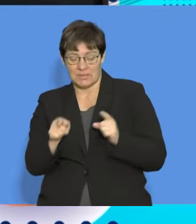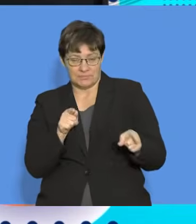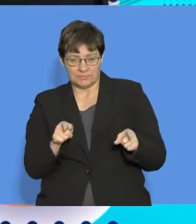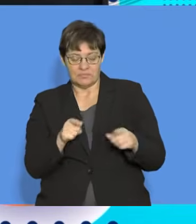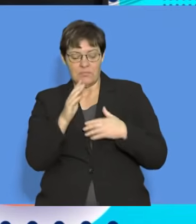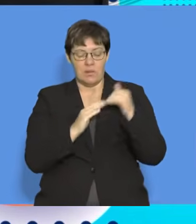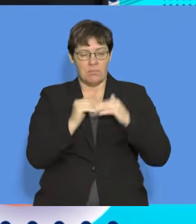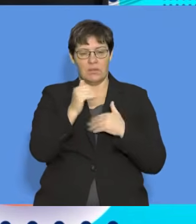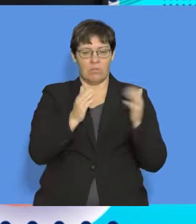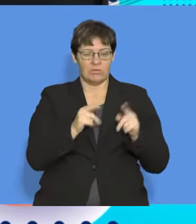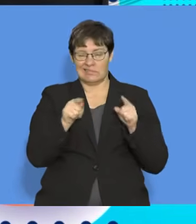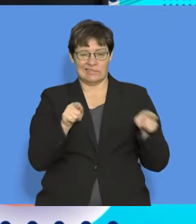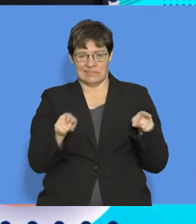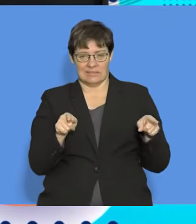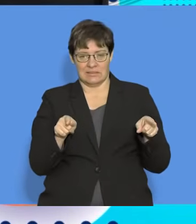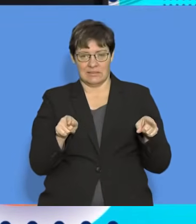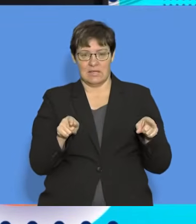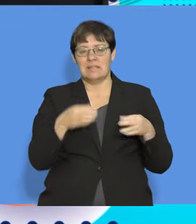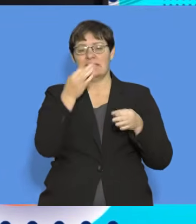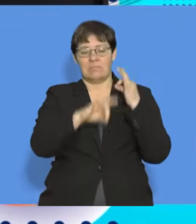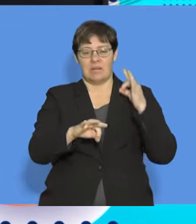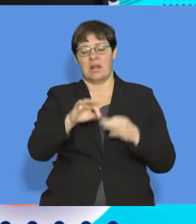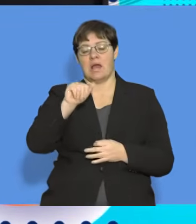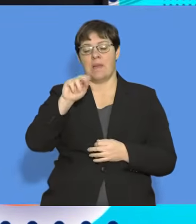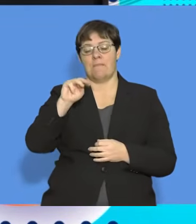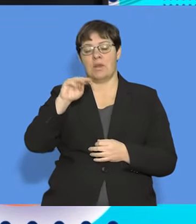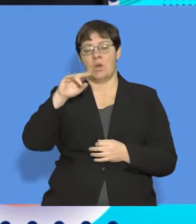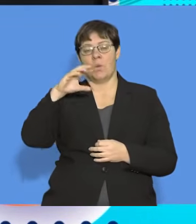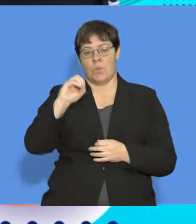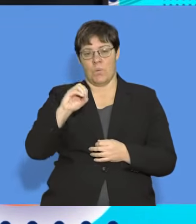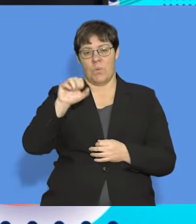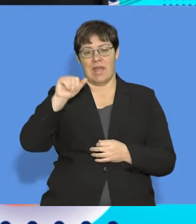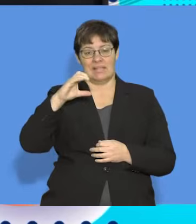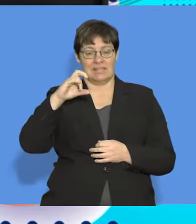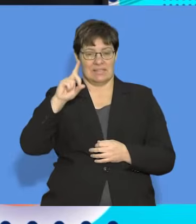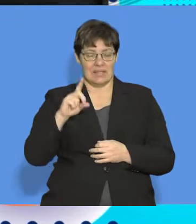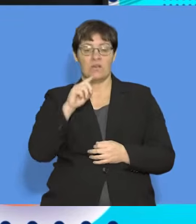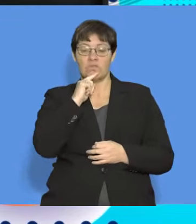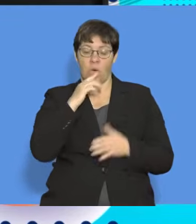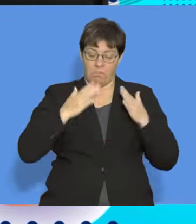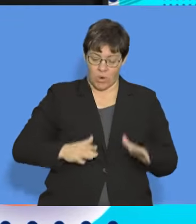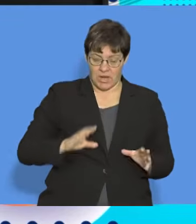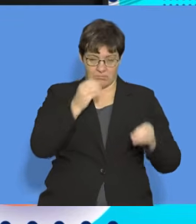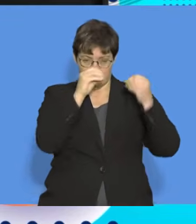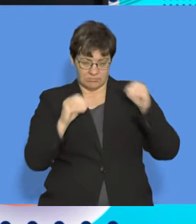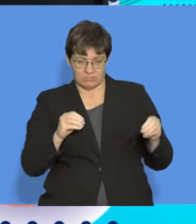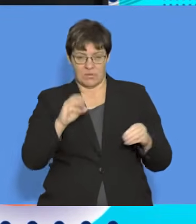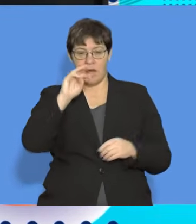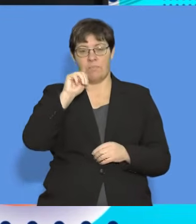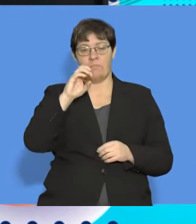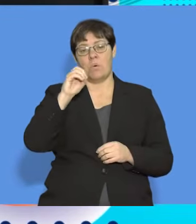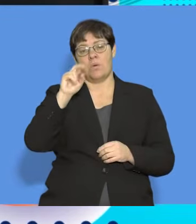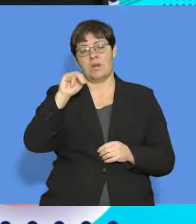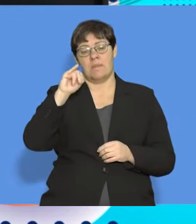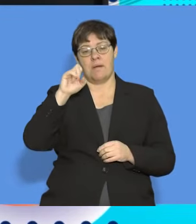the building blocks of both of these are simple amino acids. So the body breaks these down into the simple monomers or